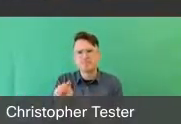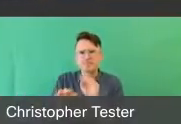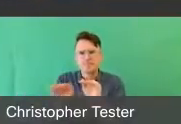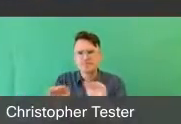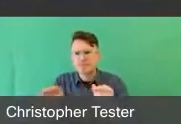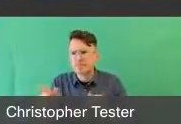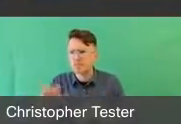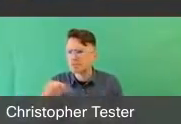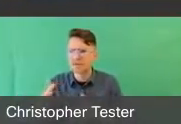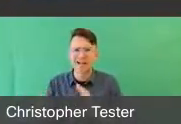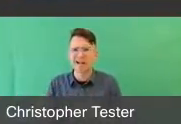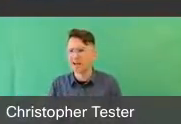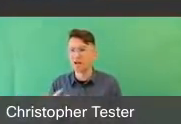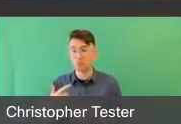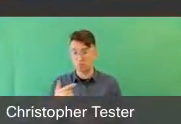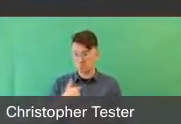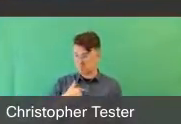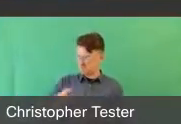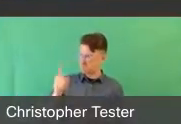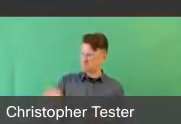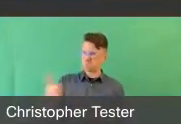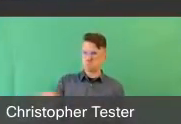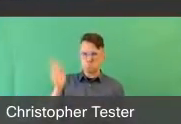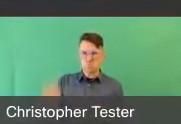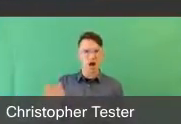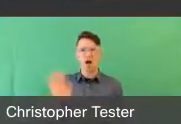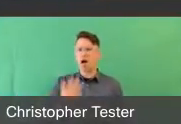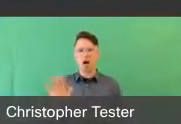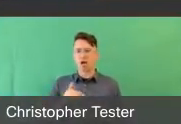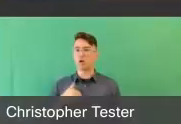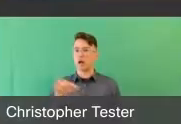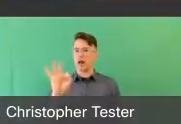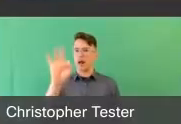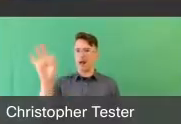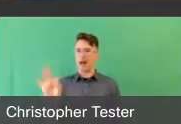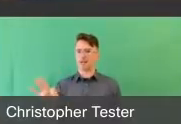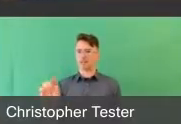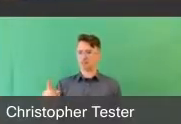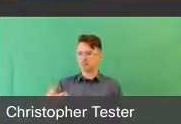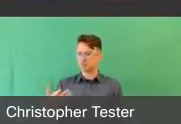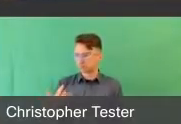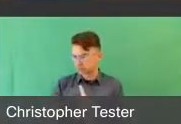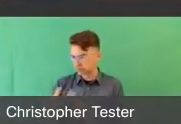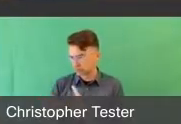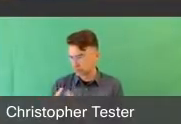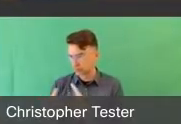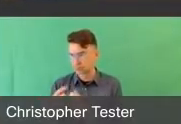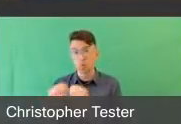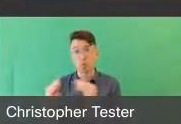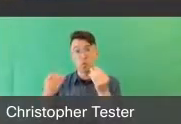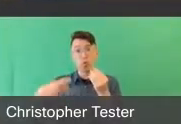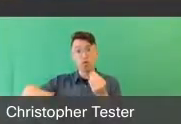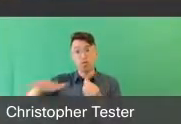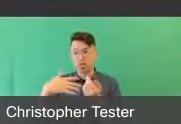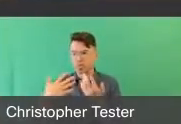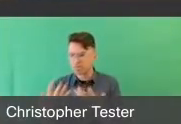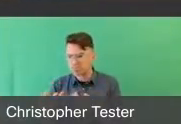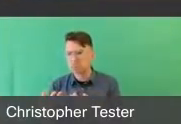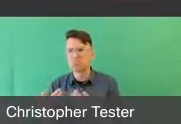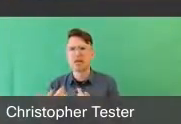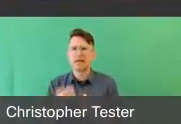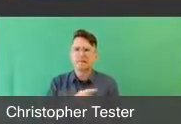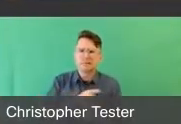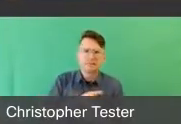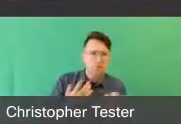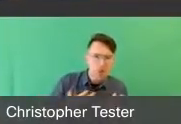us. So we hear a lot about fear and anxiety and depression, which is also what came out in our early